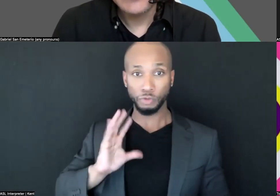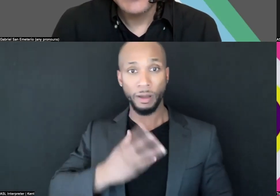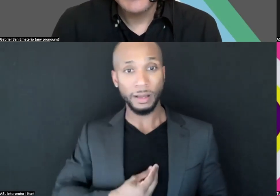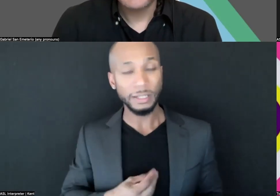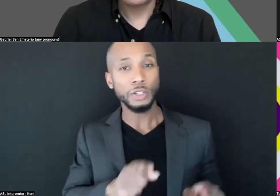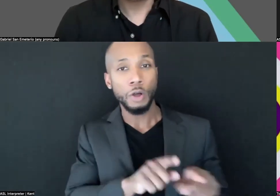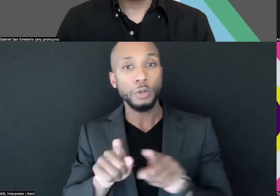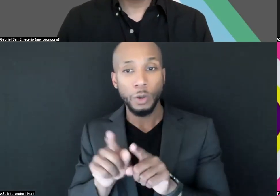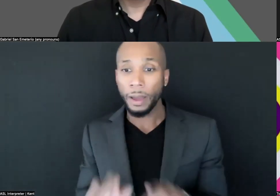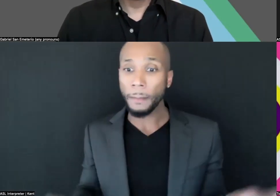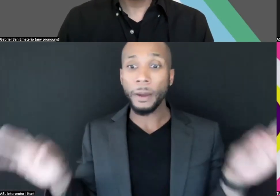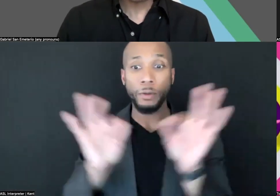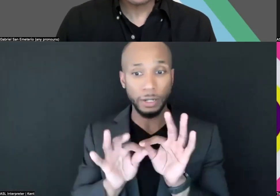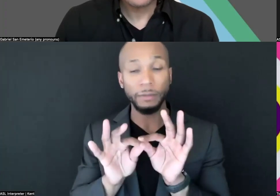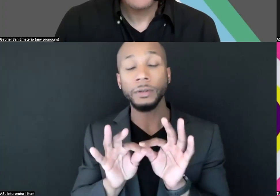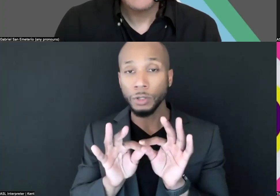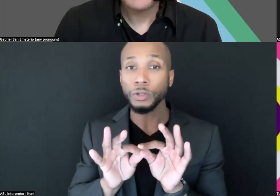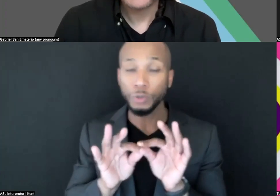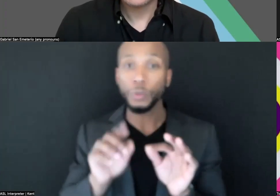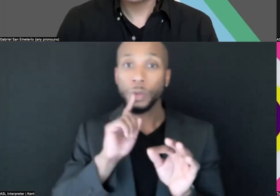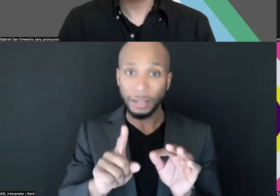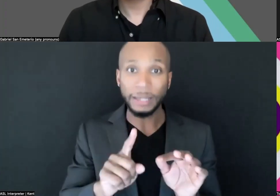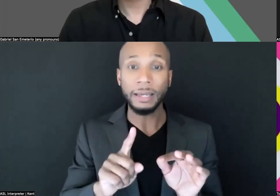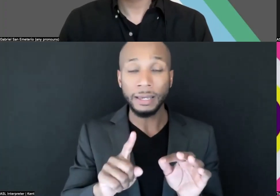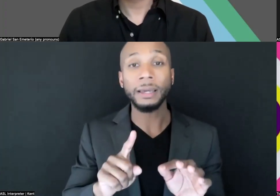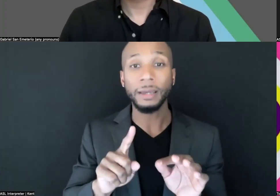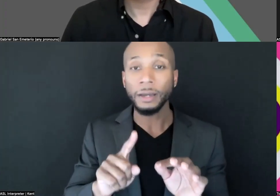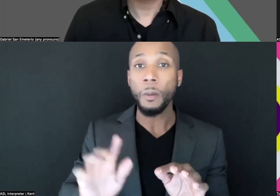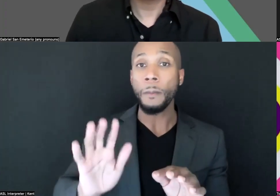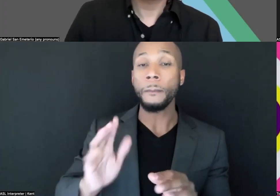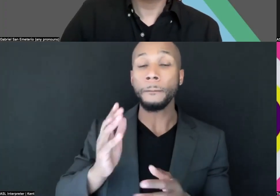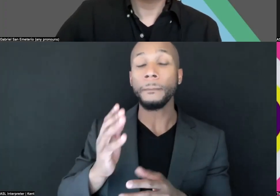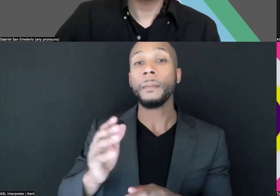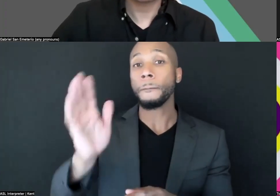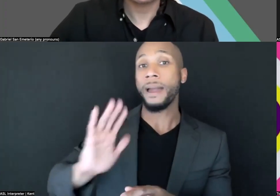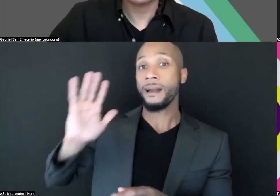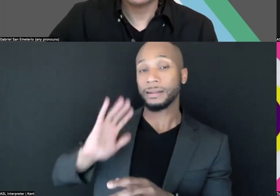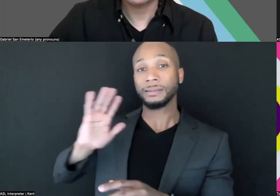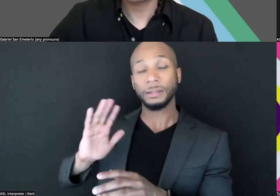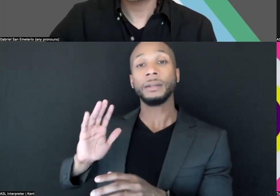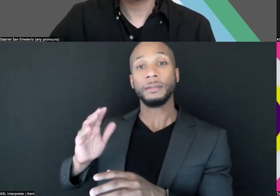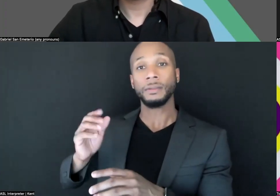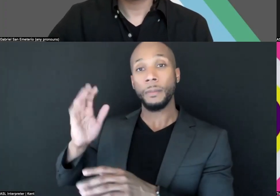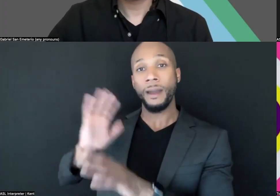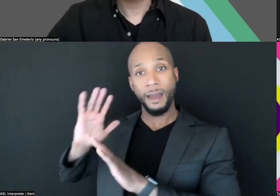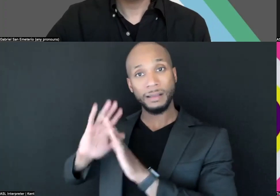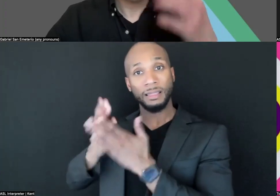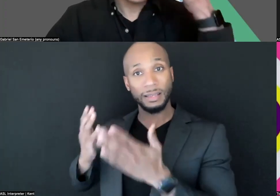also imperative to reach back to some of the things that help to get us over, as we would say in the Black church.